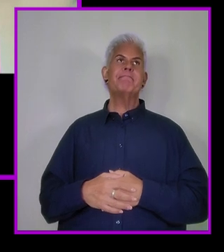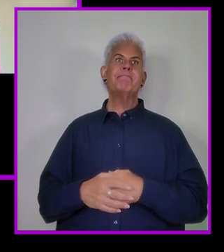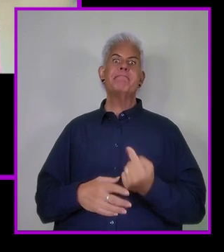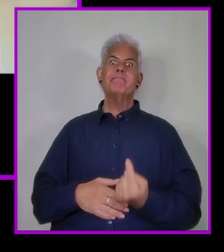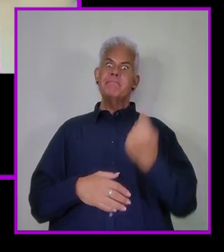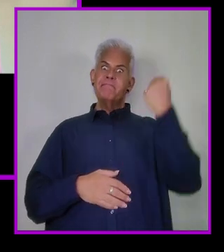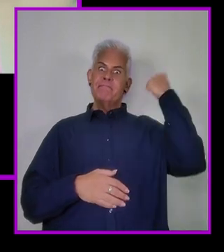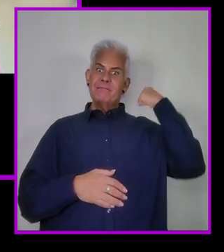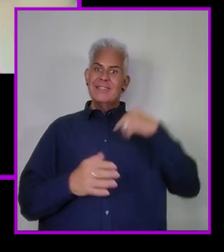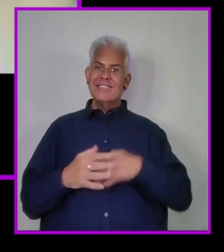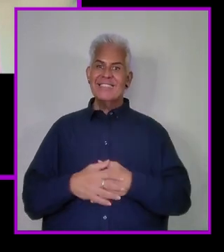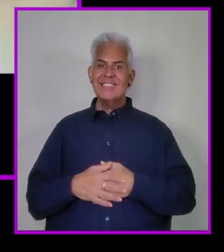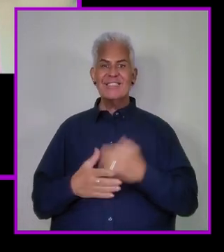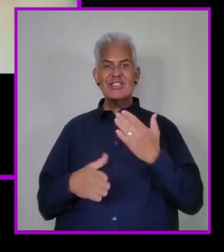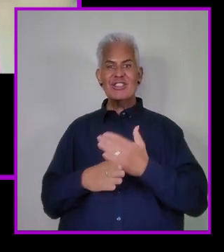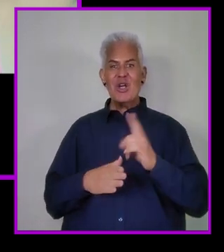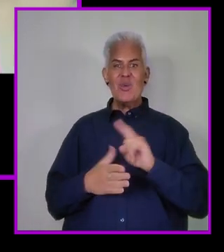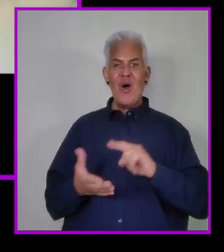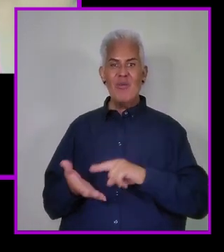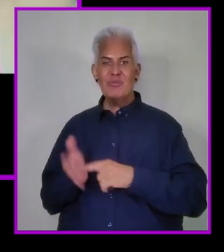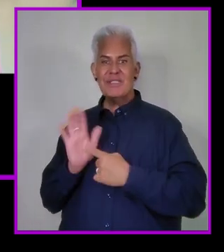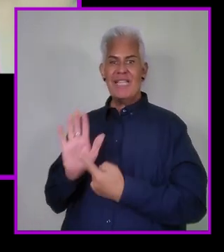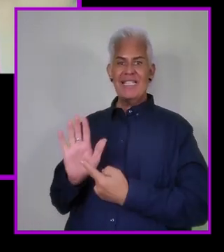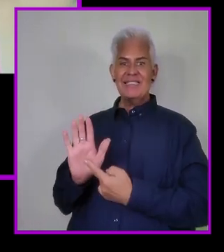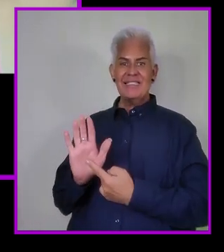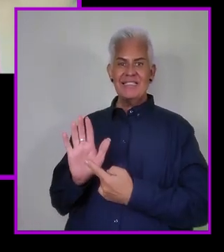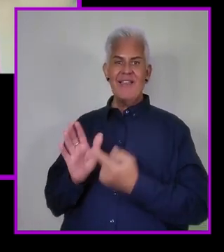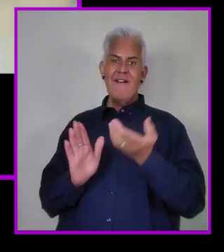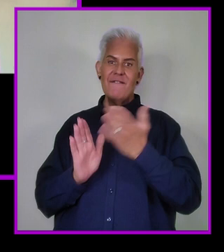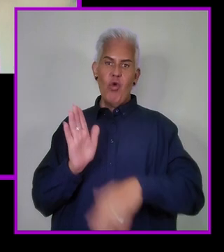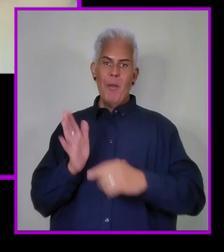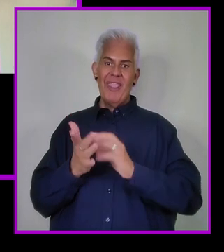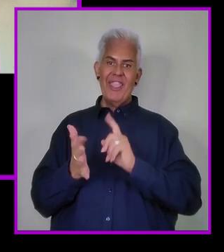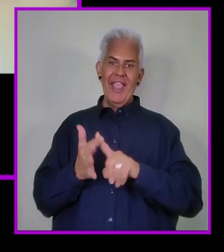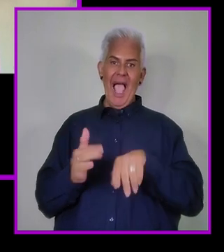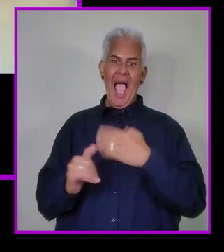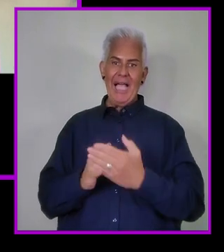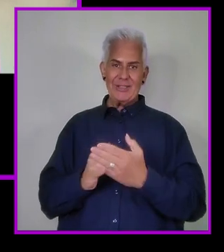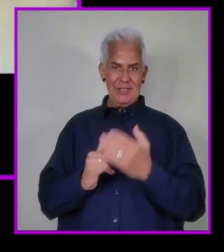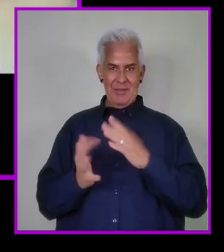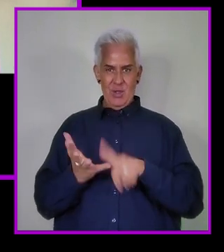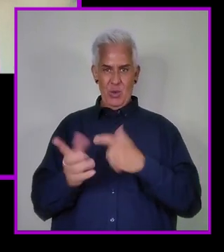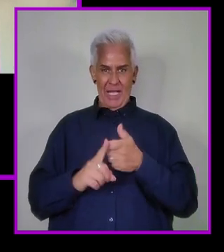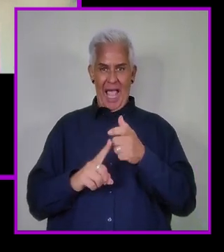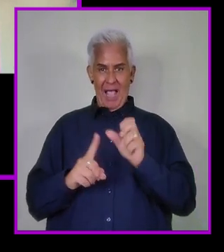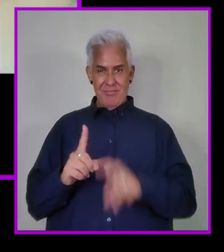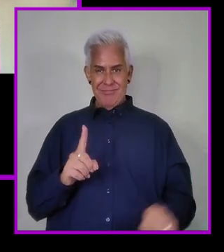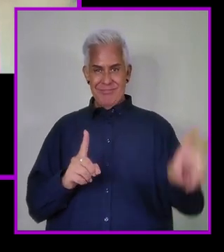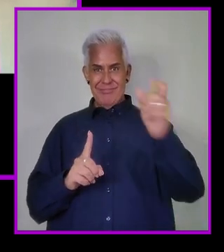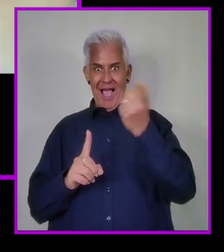my early days, you know, getting the job of presenting from the Edge, which took me all across the UK and